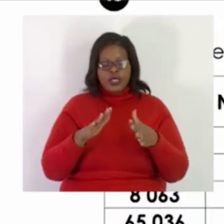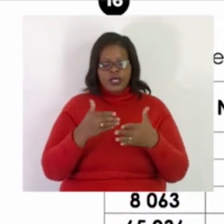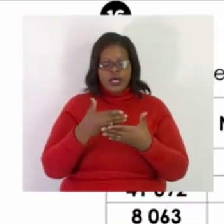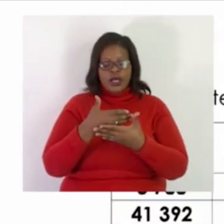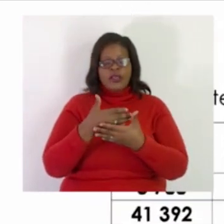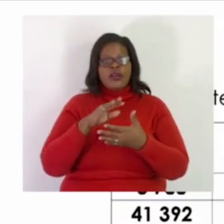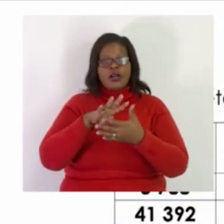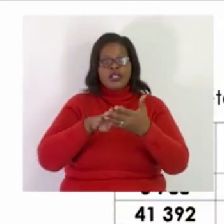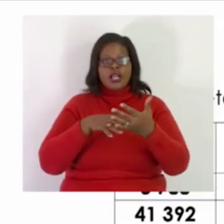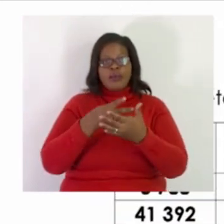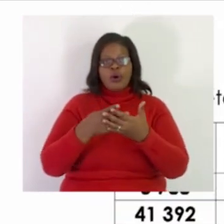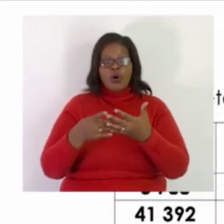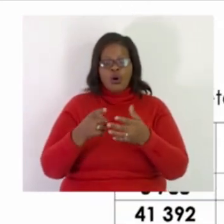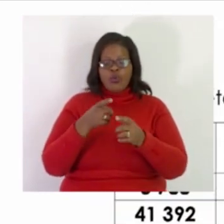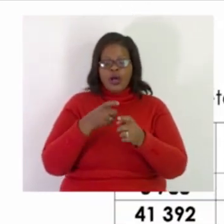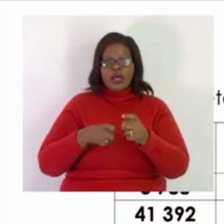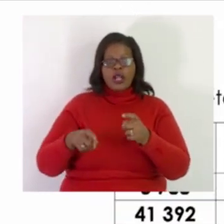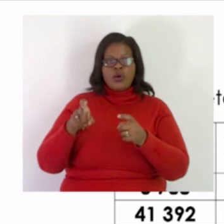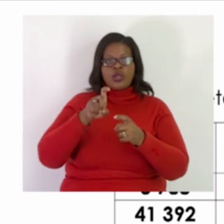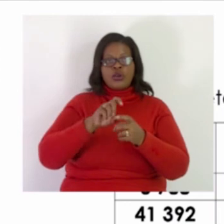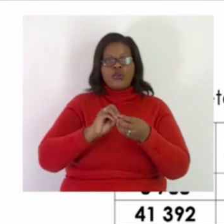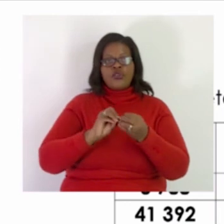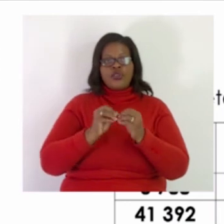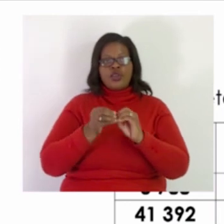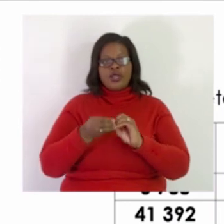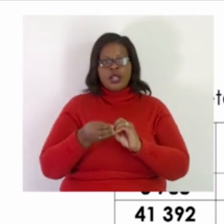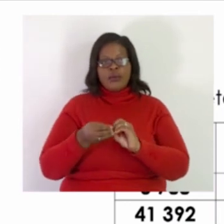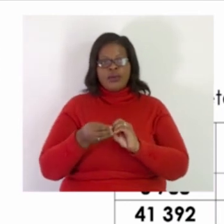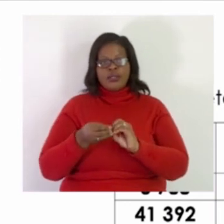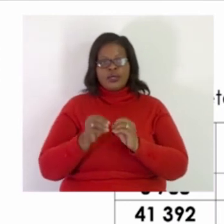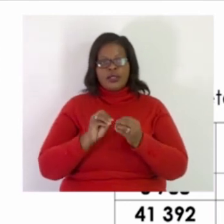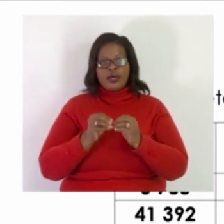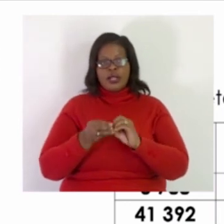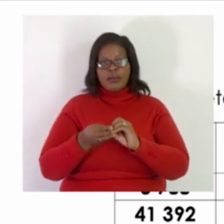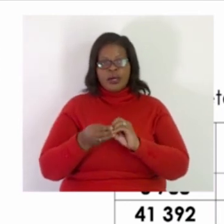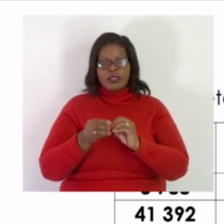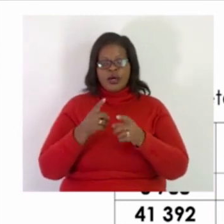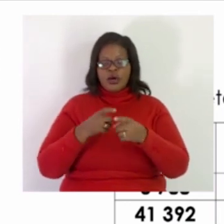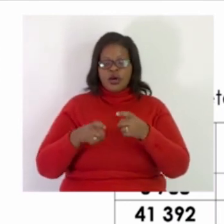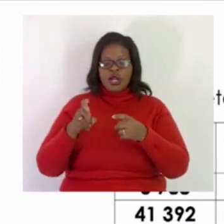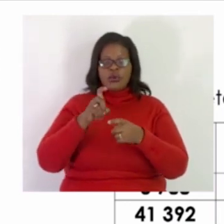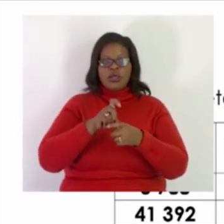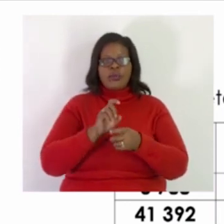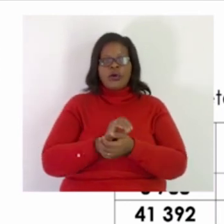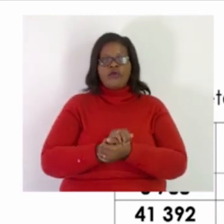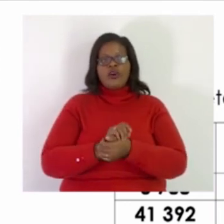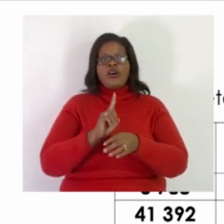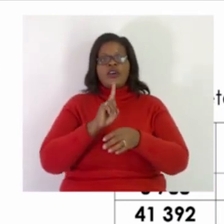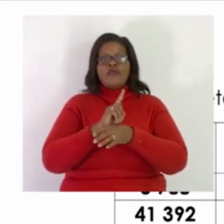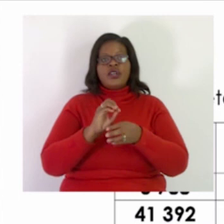by rounding off the numbers. You need to round off these numbers. The